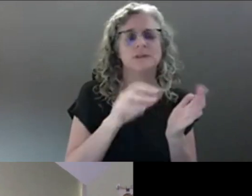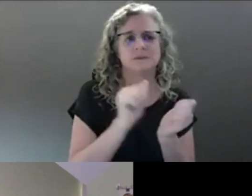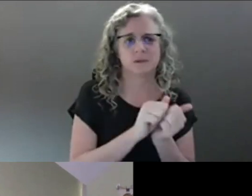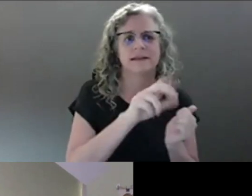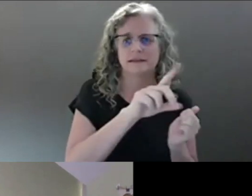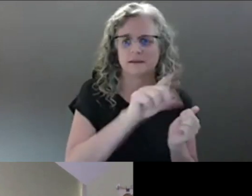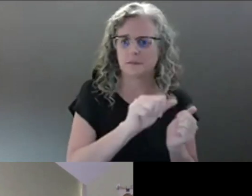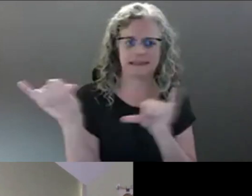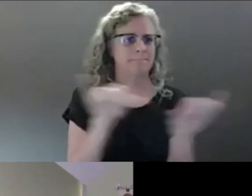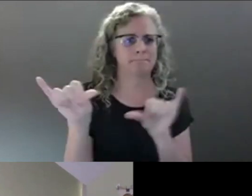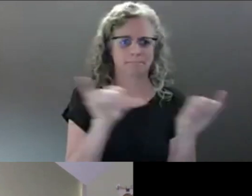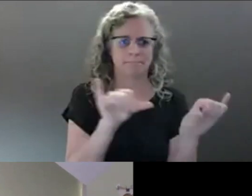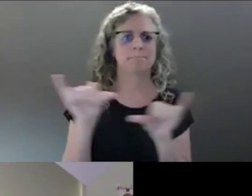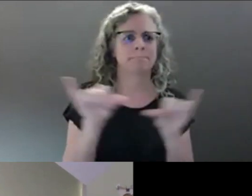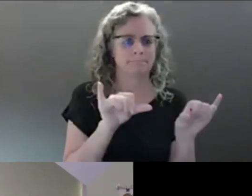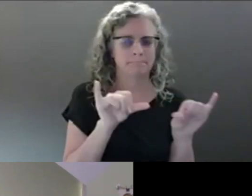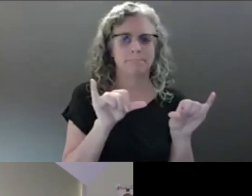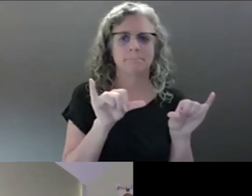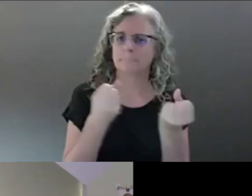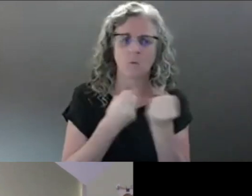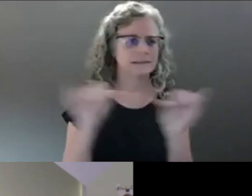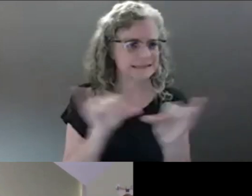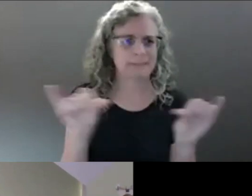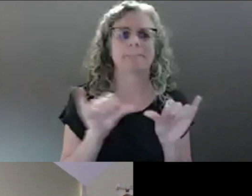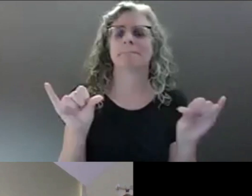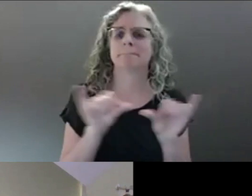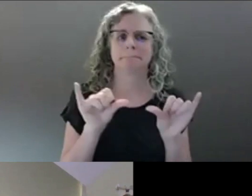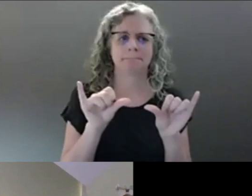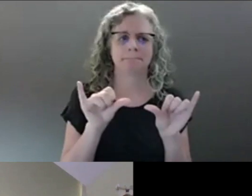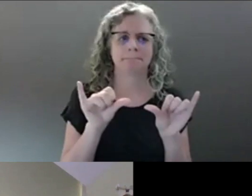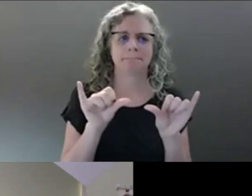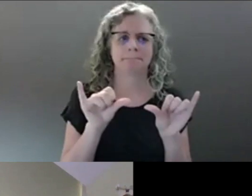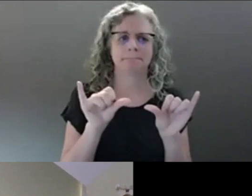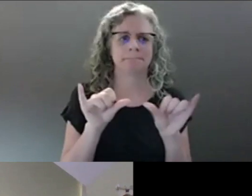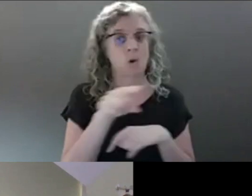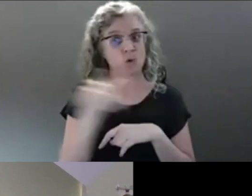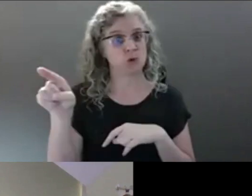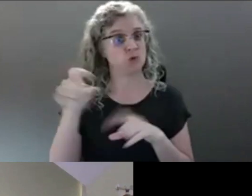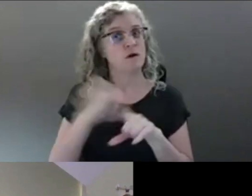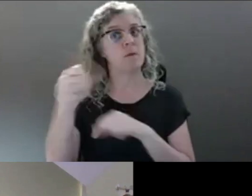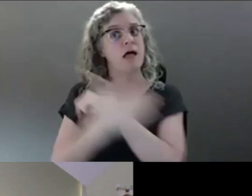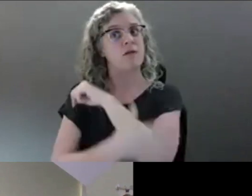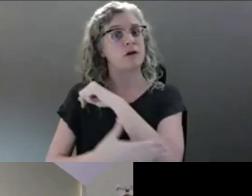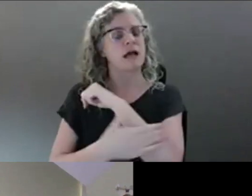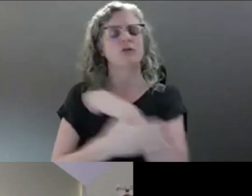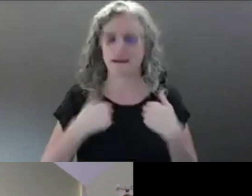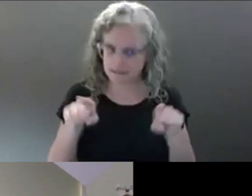disabilities. So providing accommodations in class, such as having an ASL interpreter